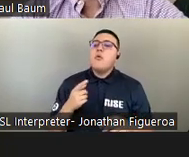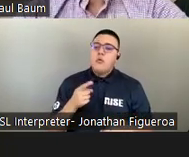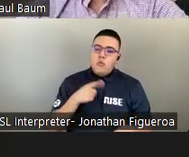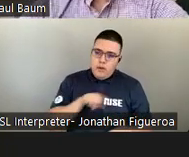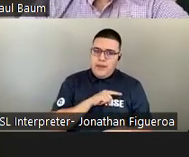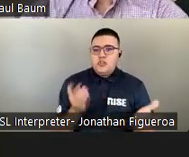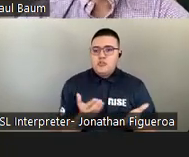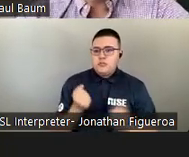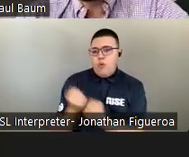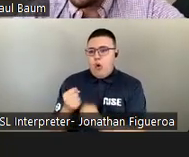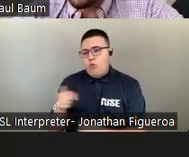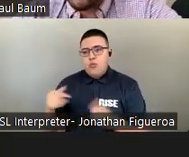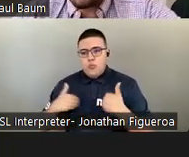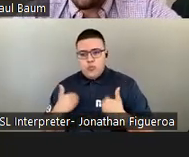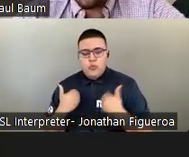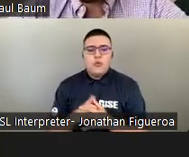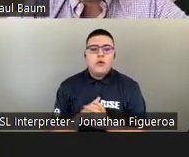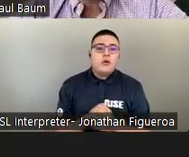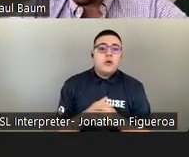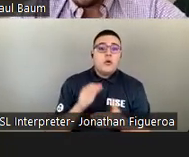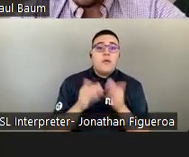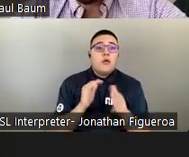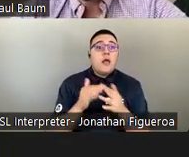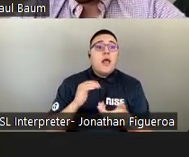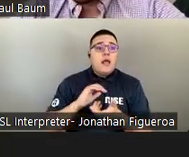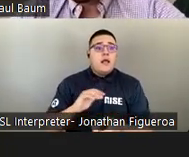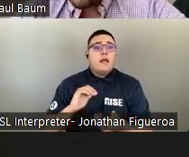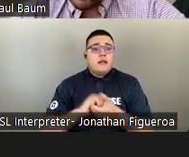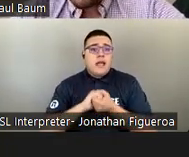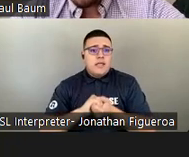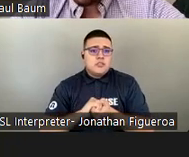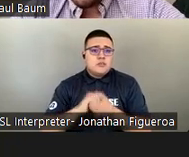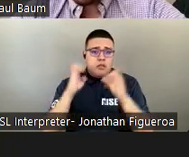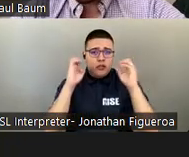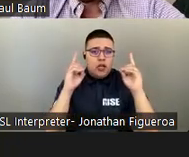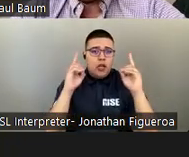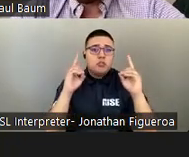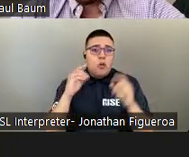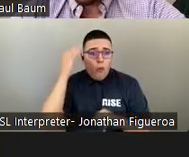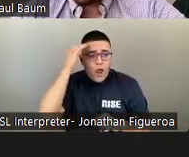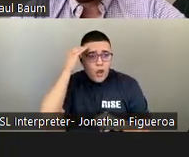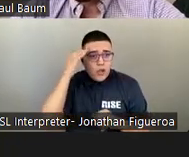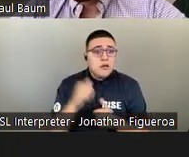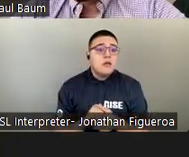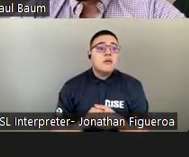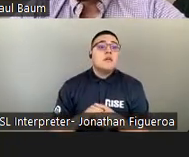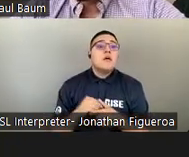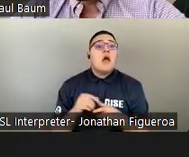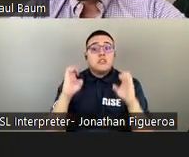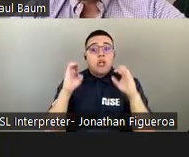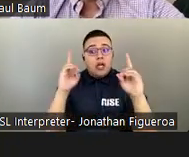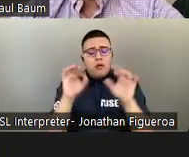them. So community education awareness, I do believe that education is a vital